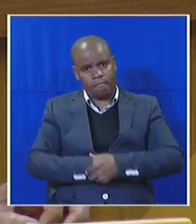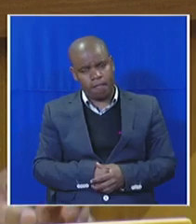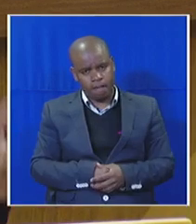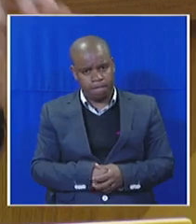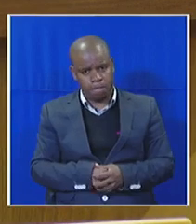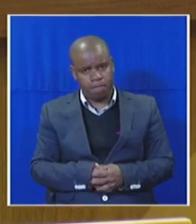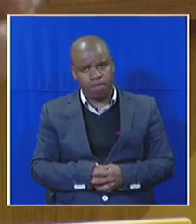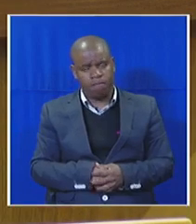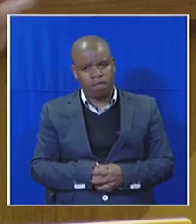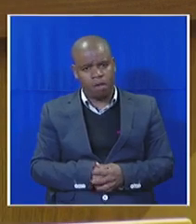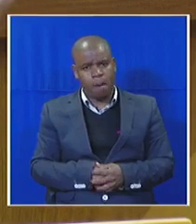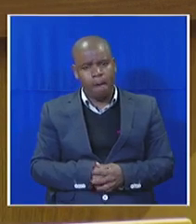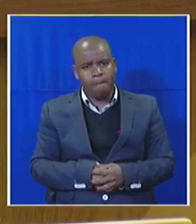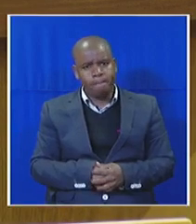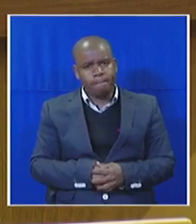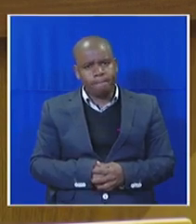like your pure